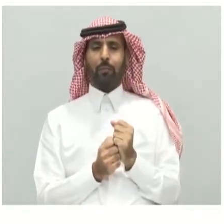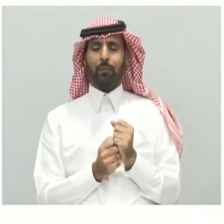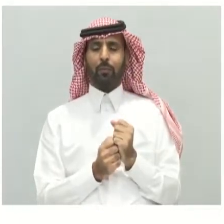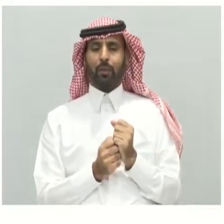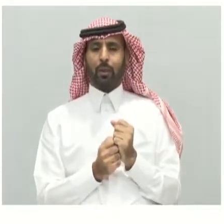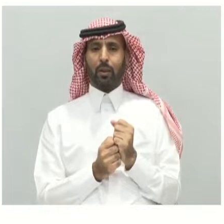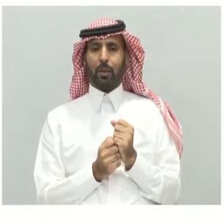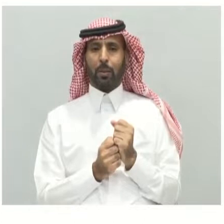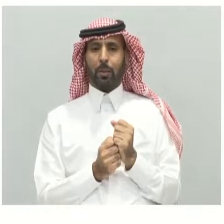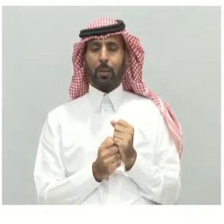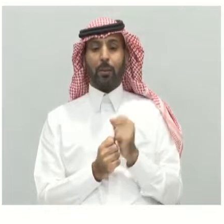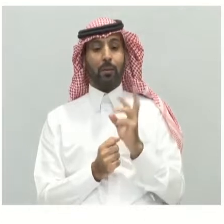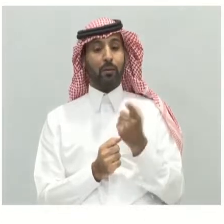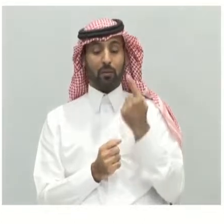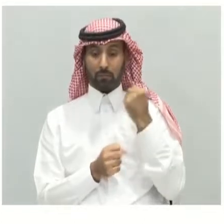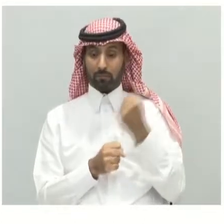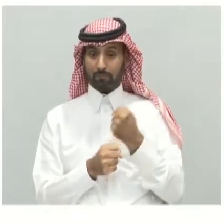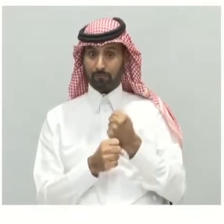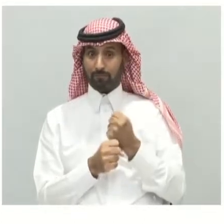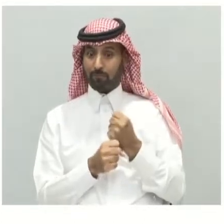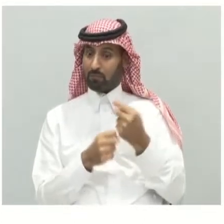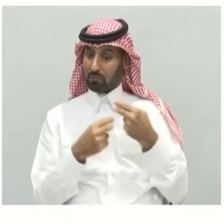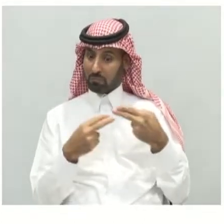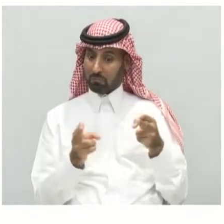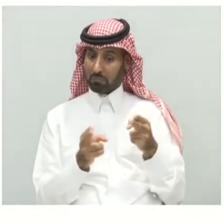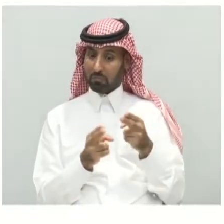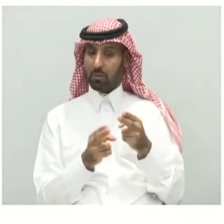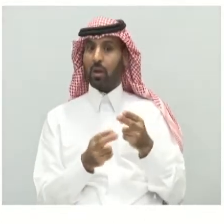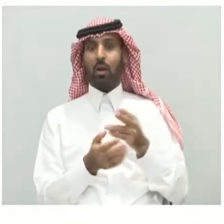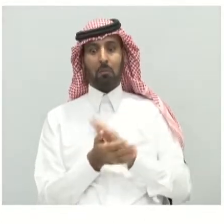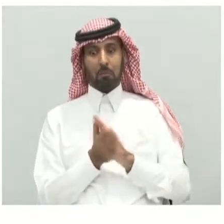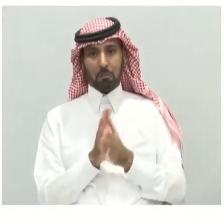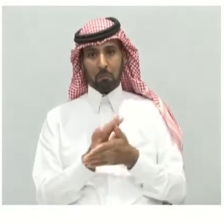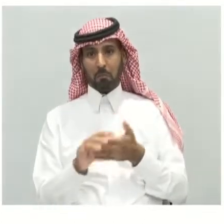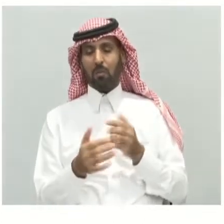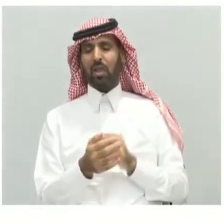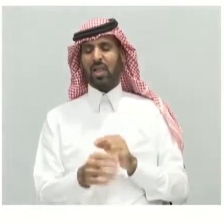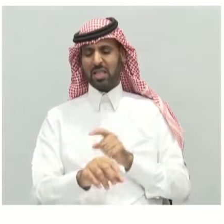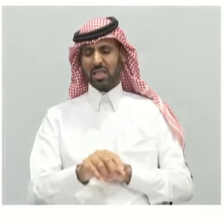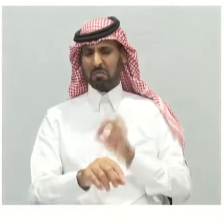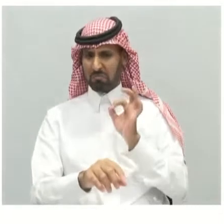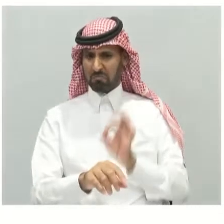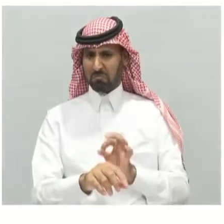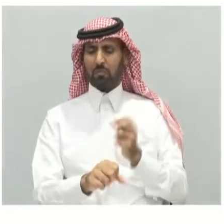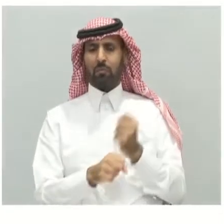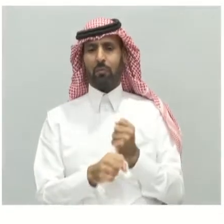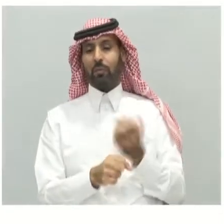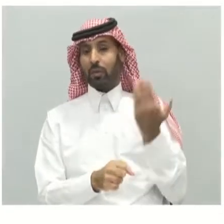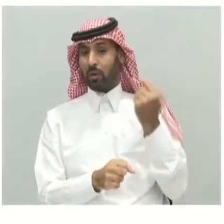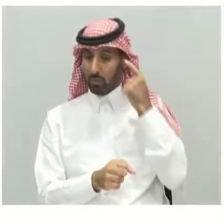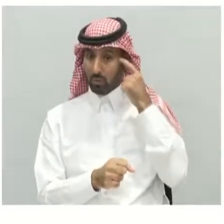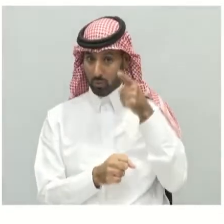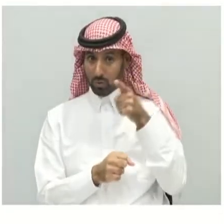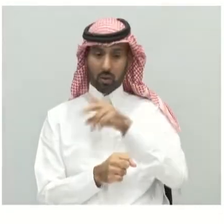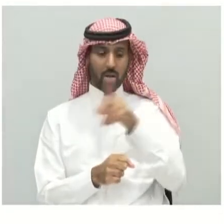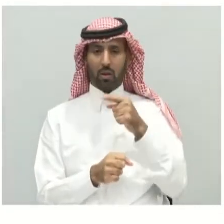okay, that an action started and finished at specific time in the past. We know, I told